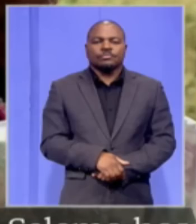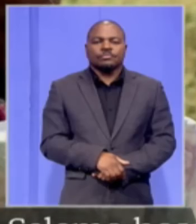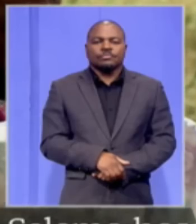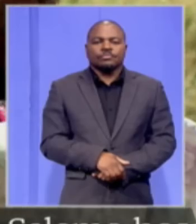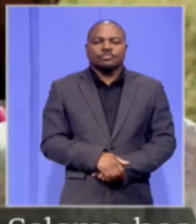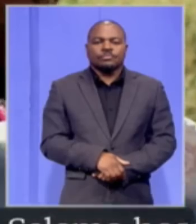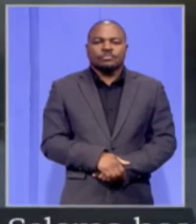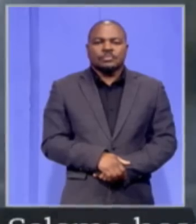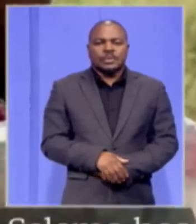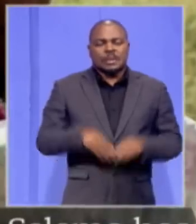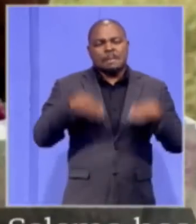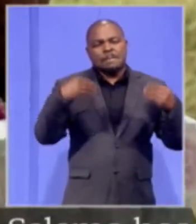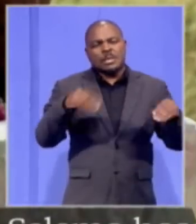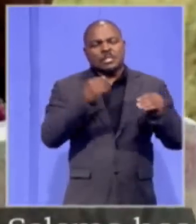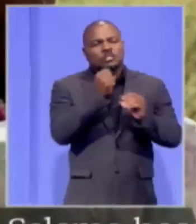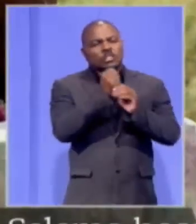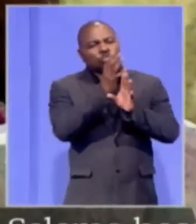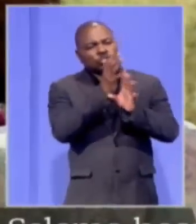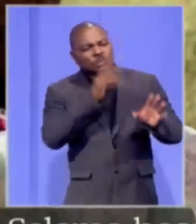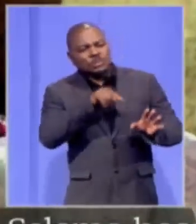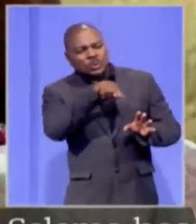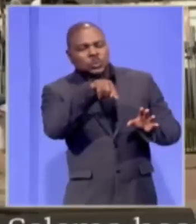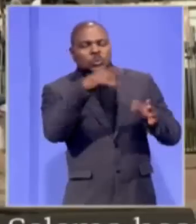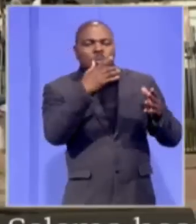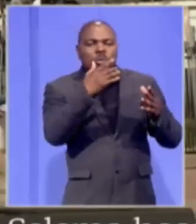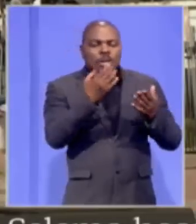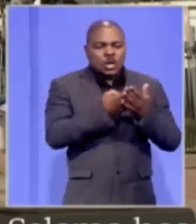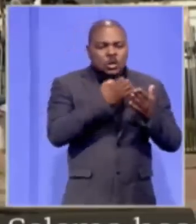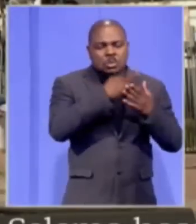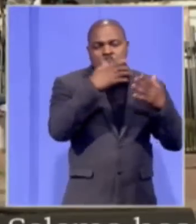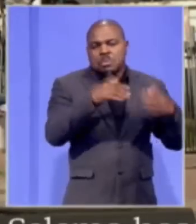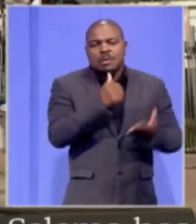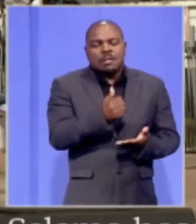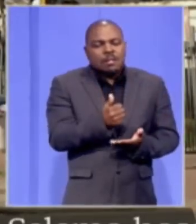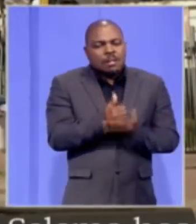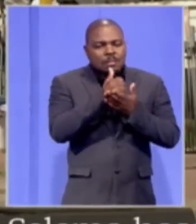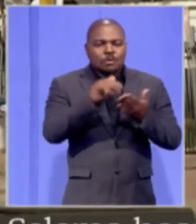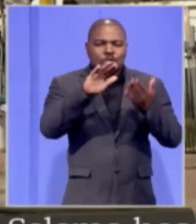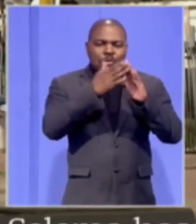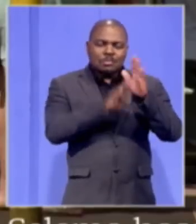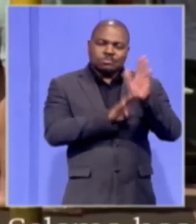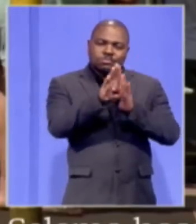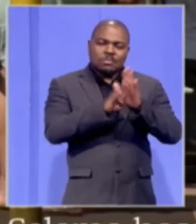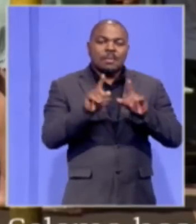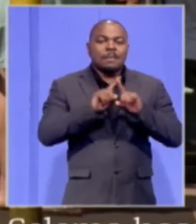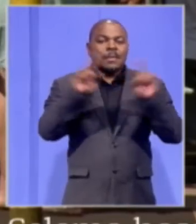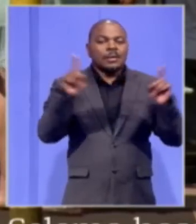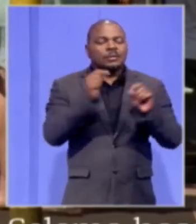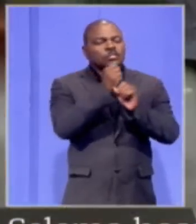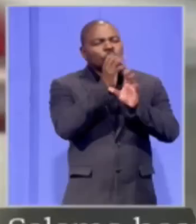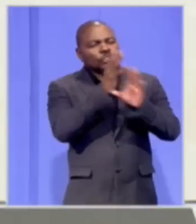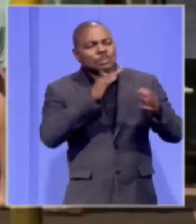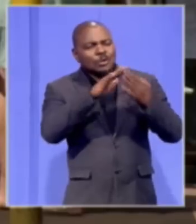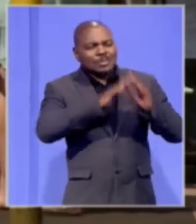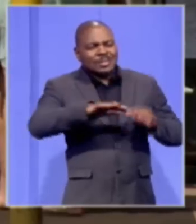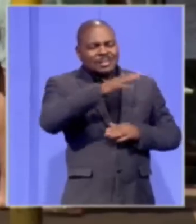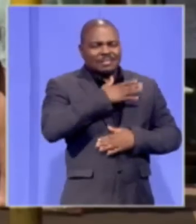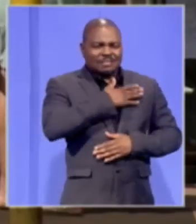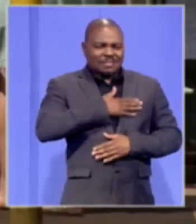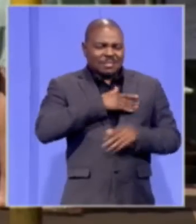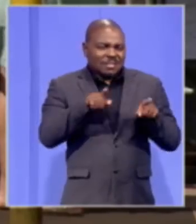Le ha dikgwebo tsa makeisheneng e le tshiya ya kgolo ya moruo wa naha le ntshetsopele ya baahi, fela baahi ba makeisheneng ba na le maikutlo a hore